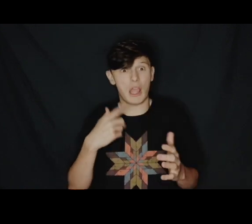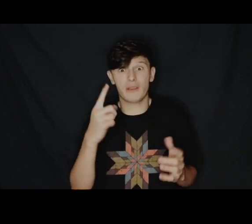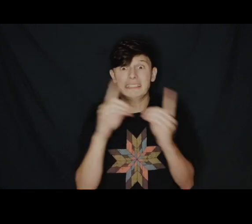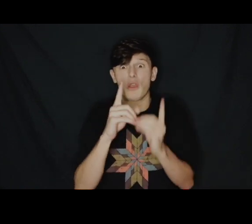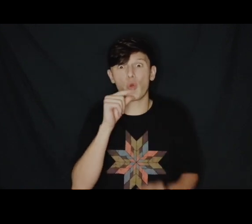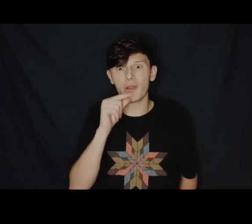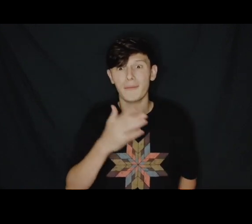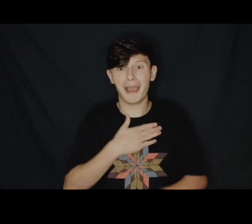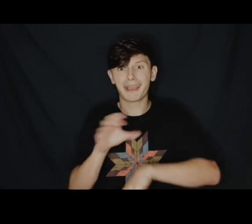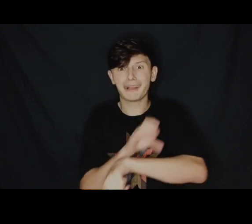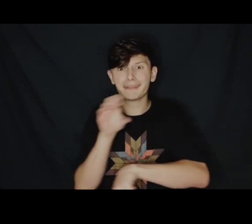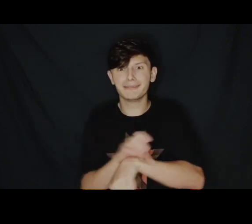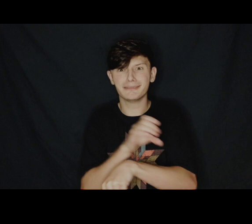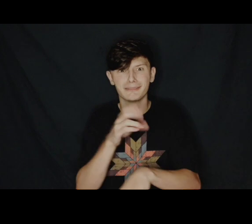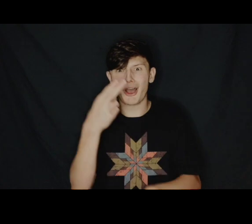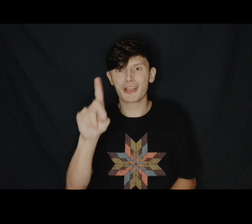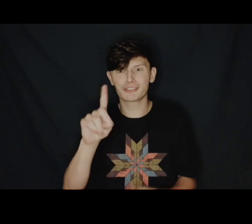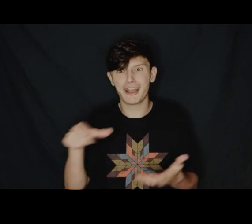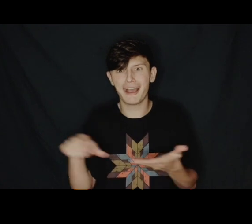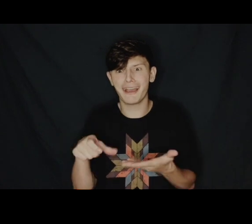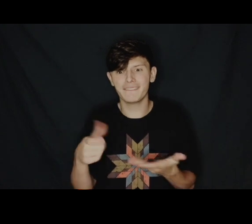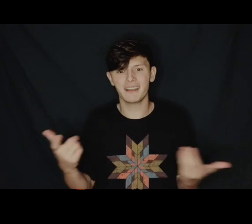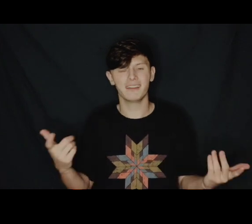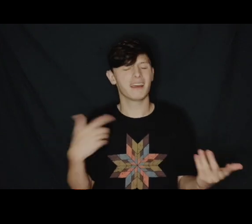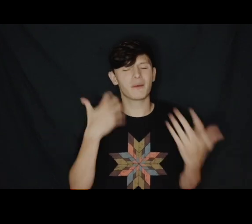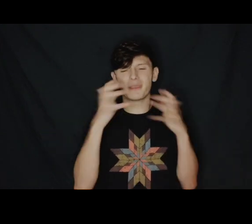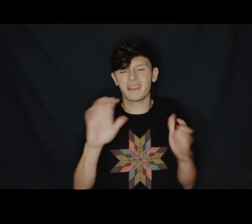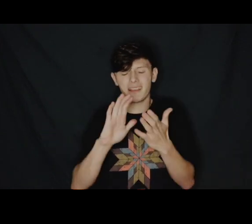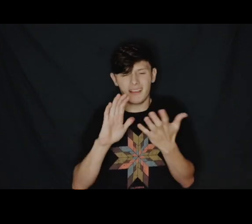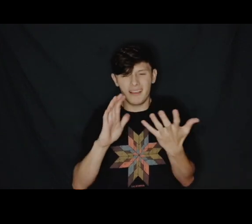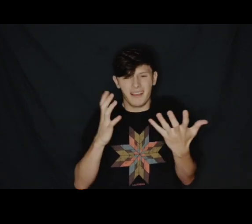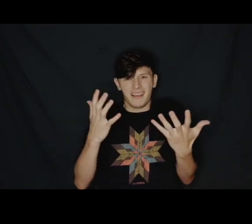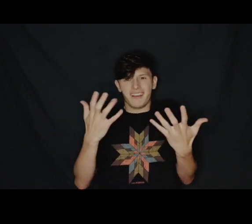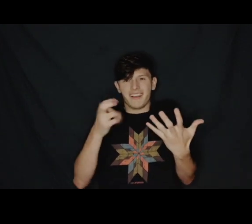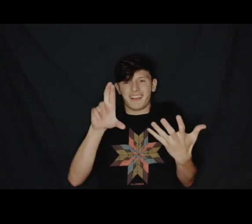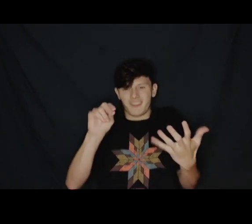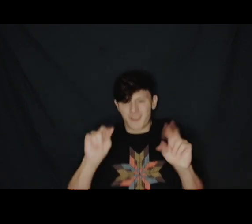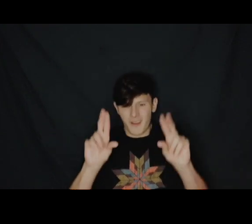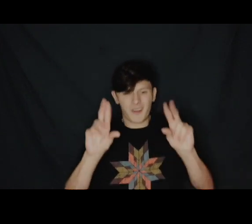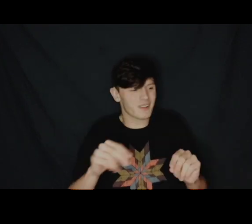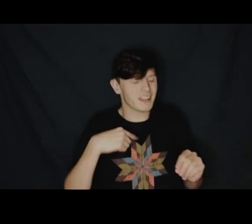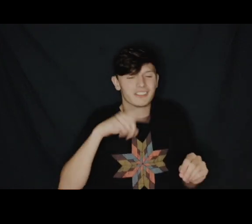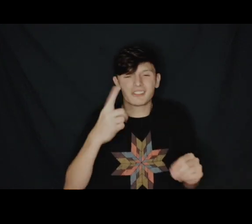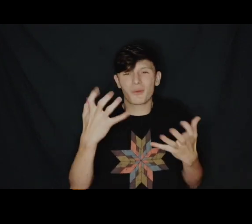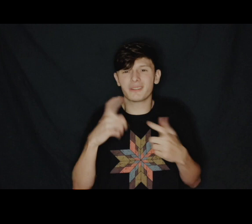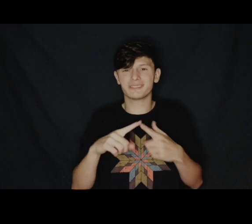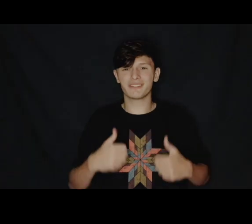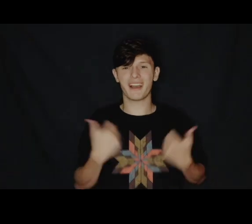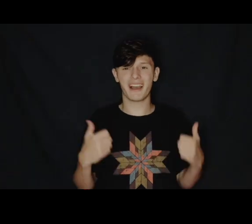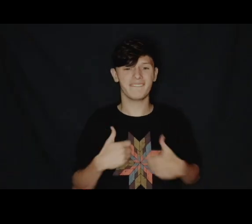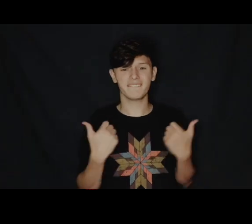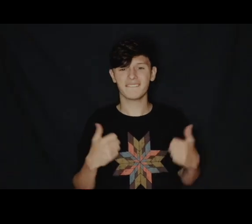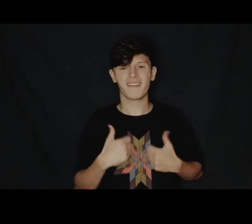ever date is my MacBook Pro hard drive. I don't wanna be Clooney, no, no, I just wanna survive.